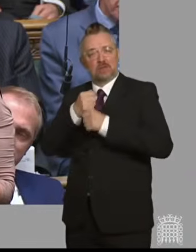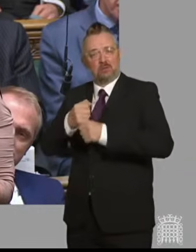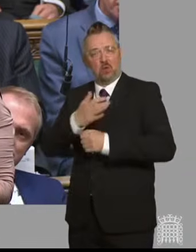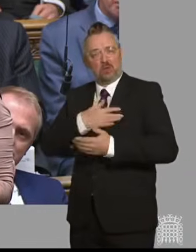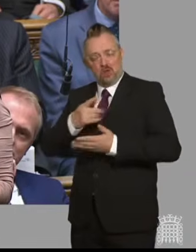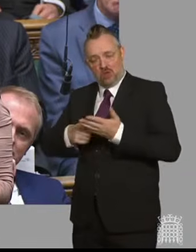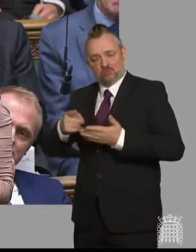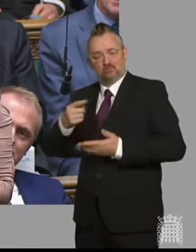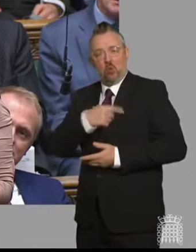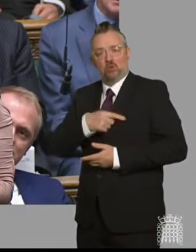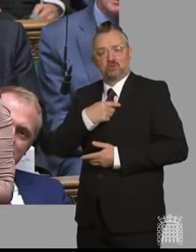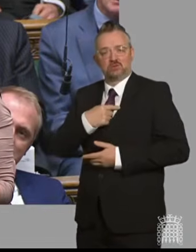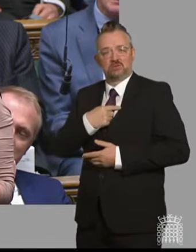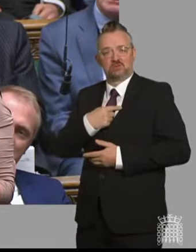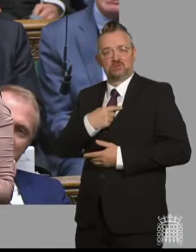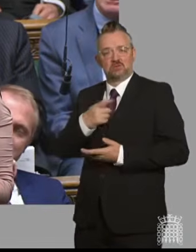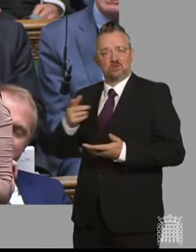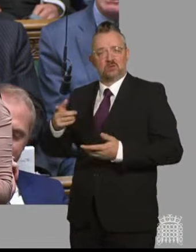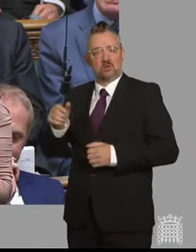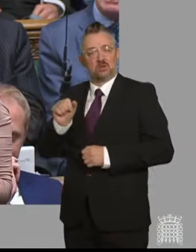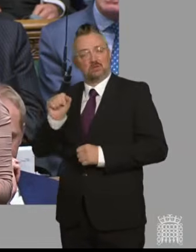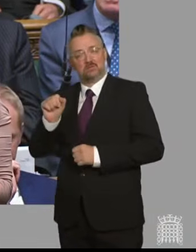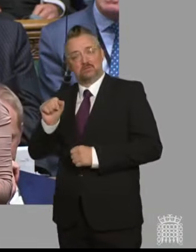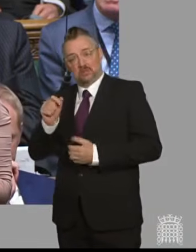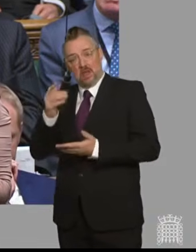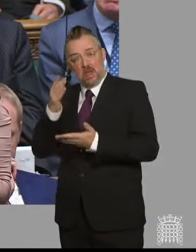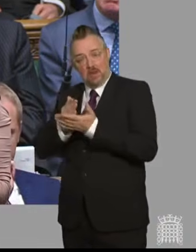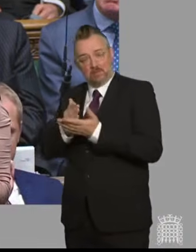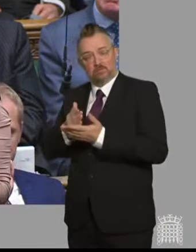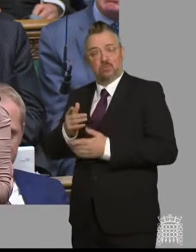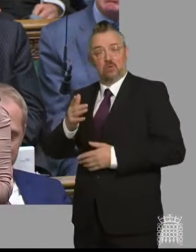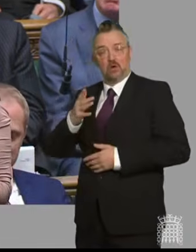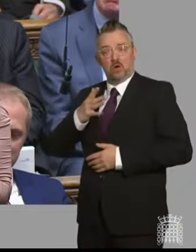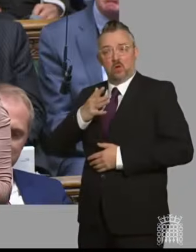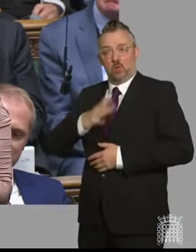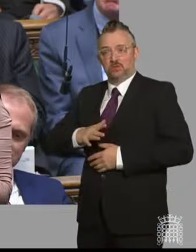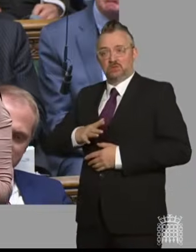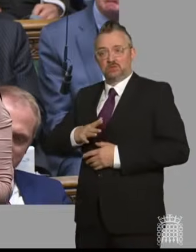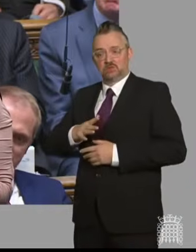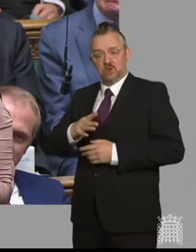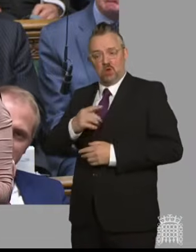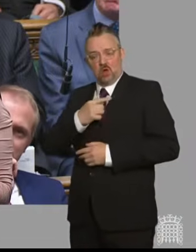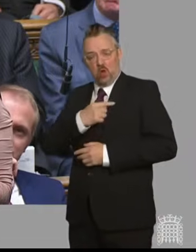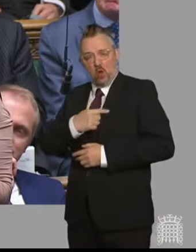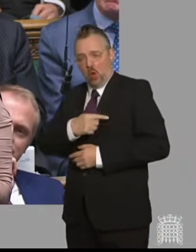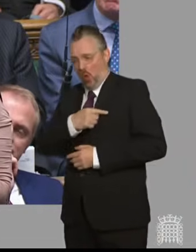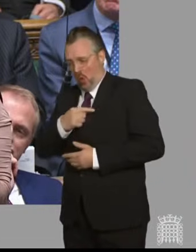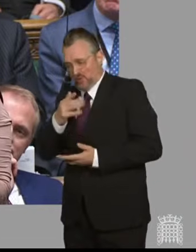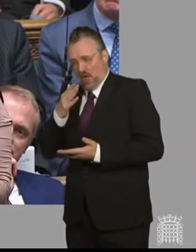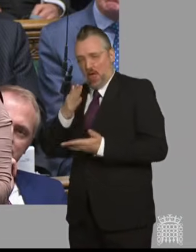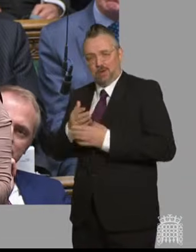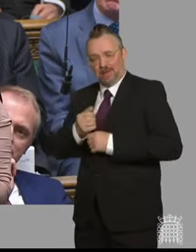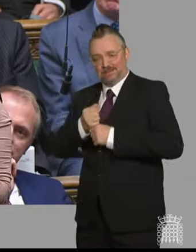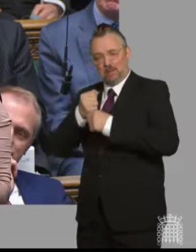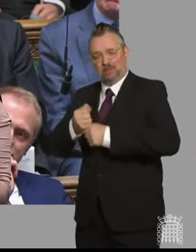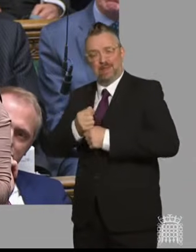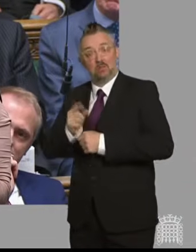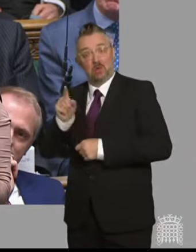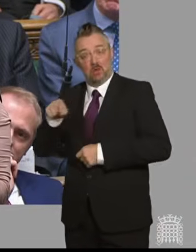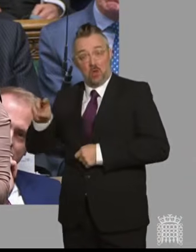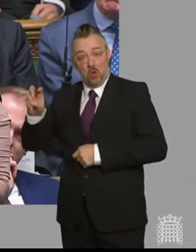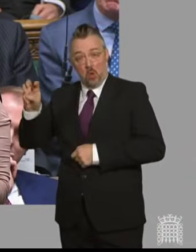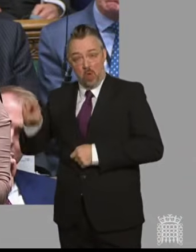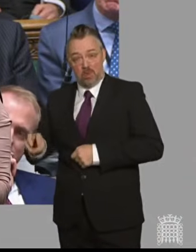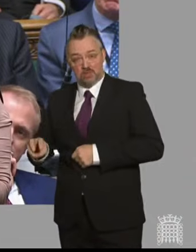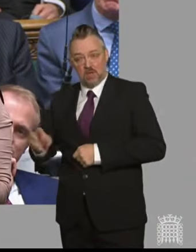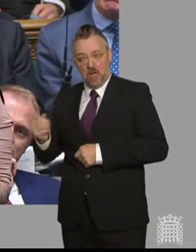evidence of egregious, misleading campaigning in Wales and elsewhere by the Conservatives